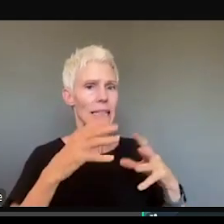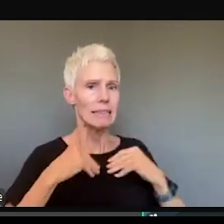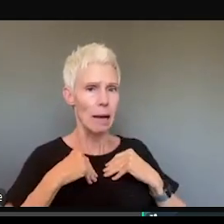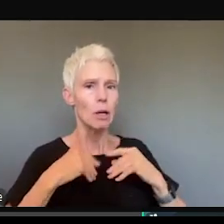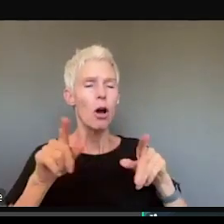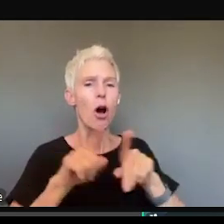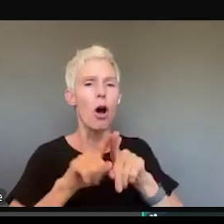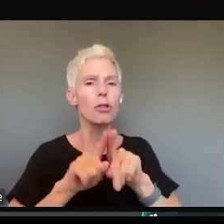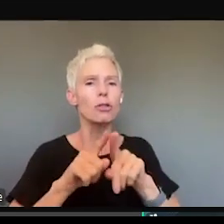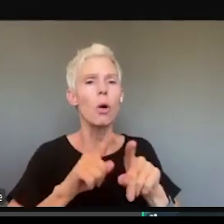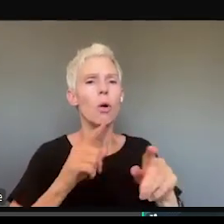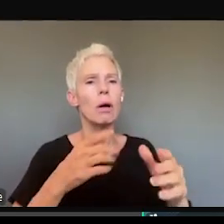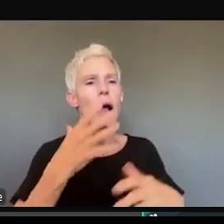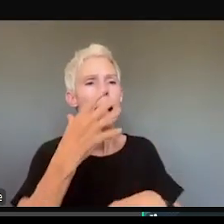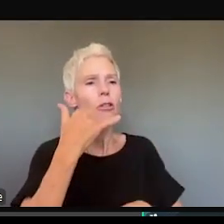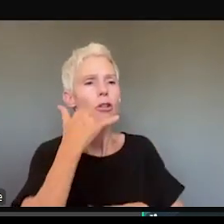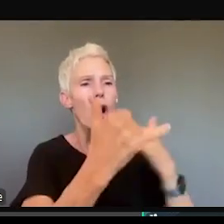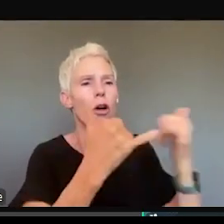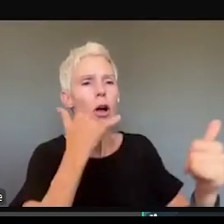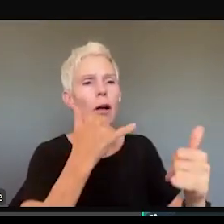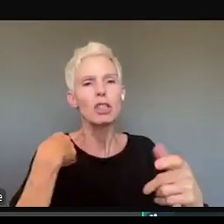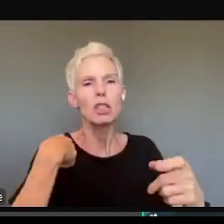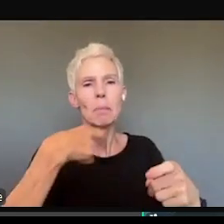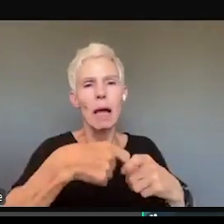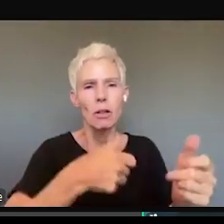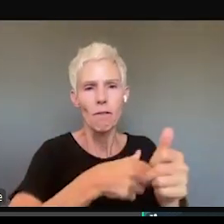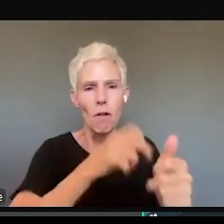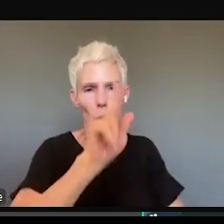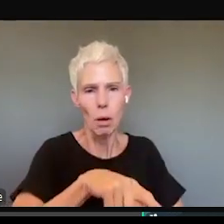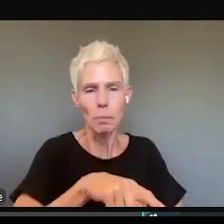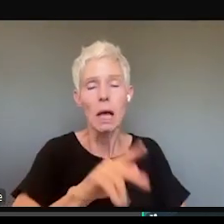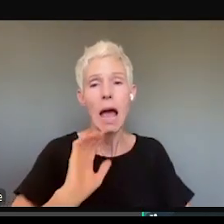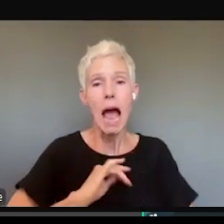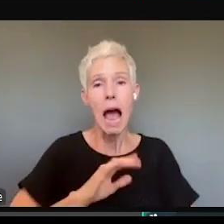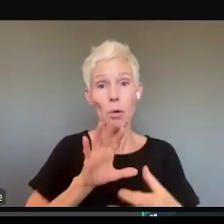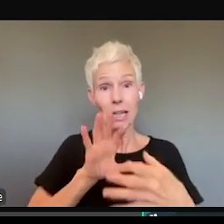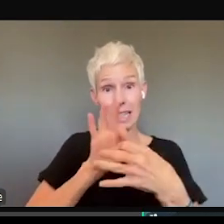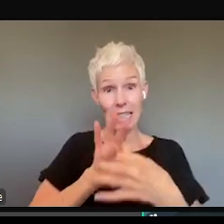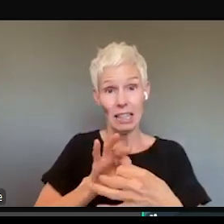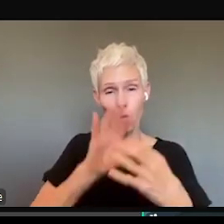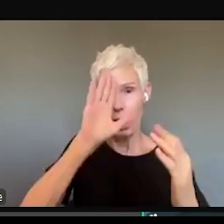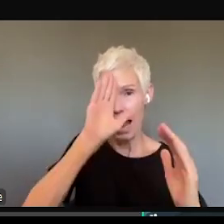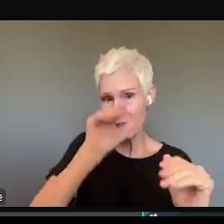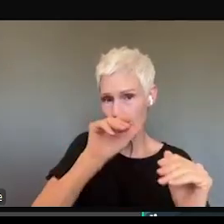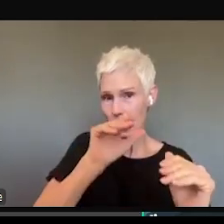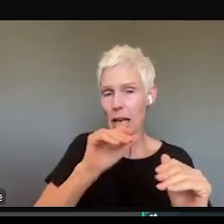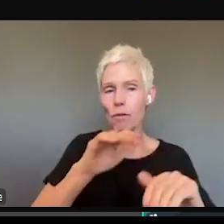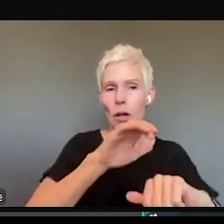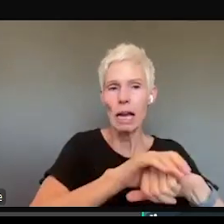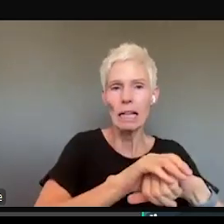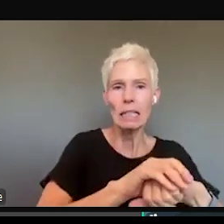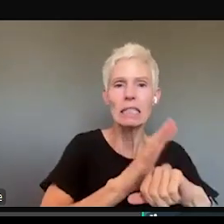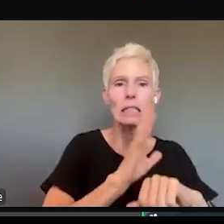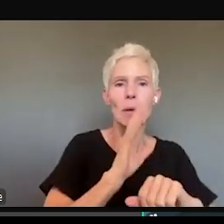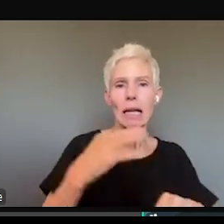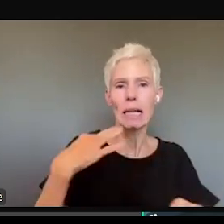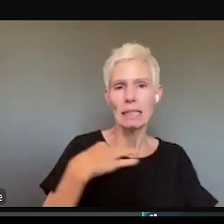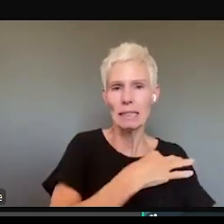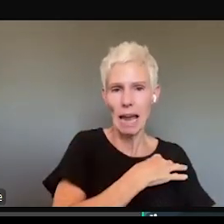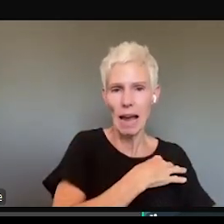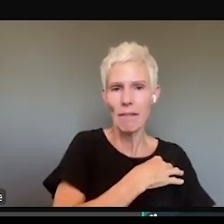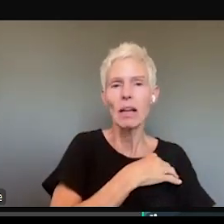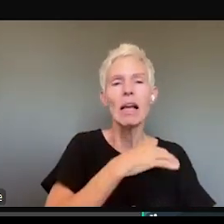Spanish follow-ups. For our connections expectations for that English speaking staff, they are scheduled for